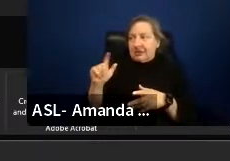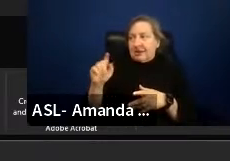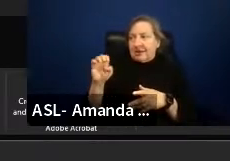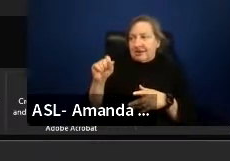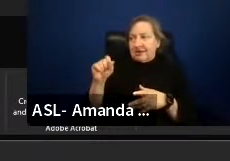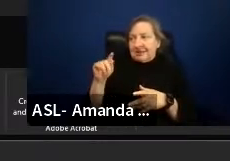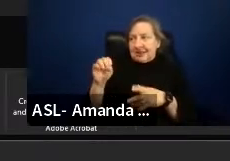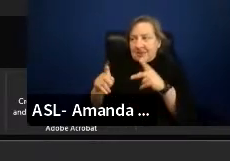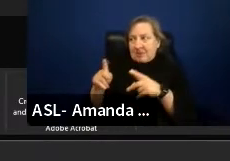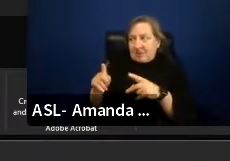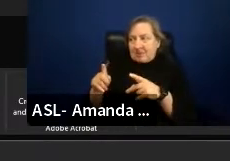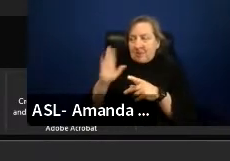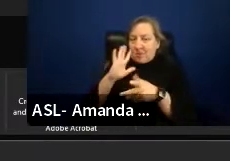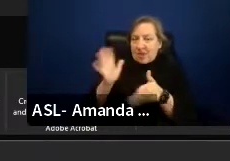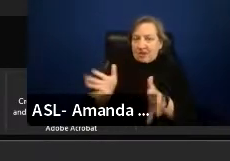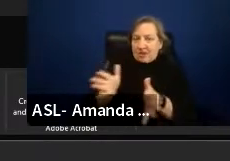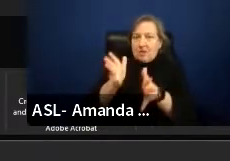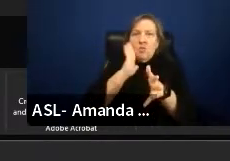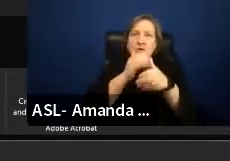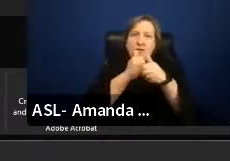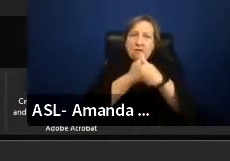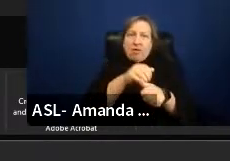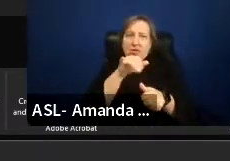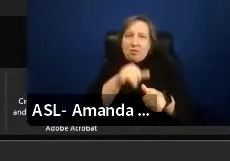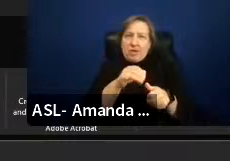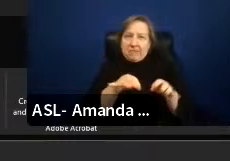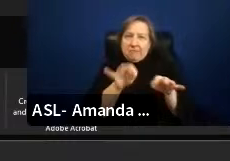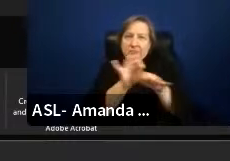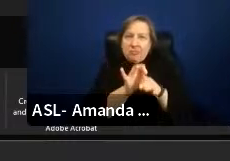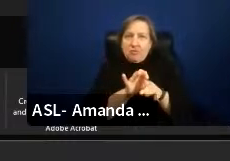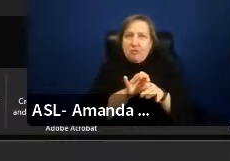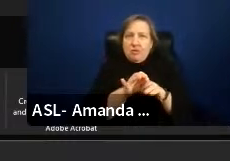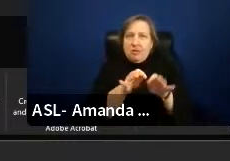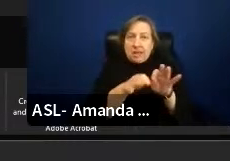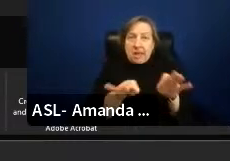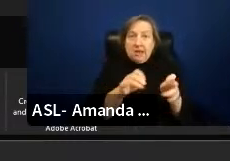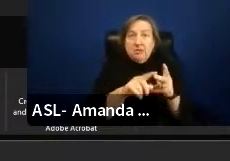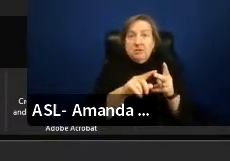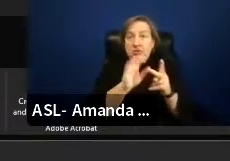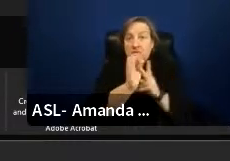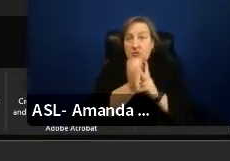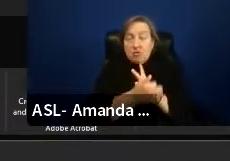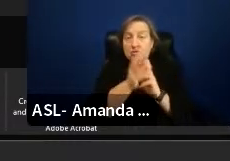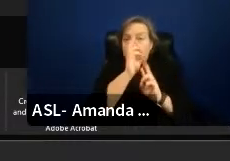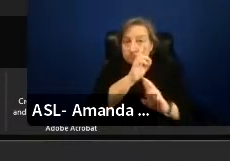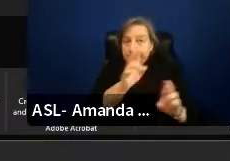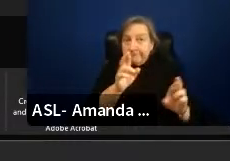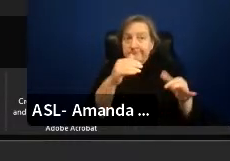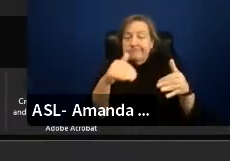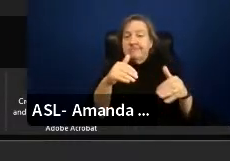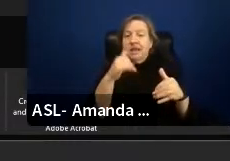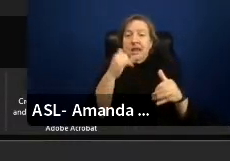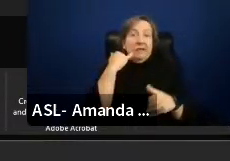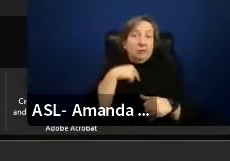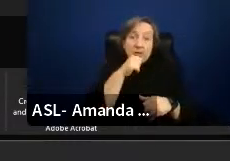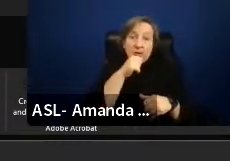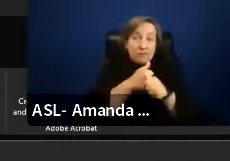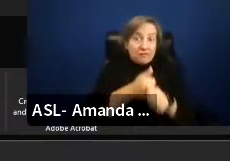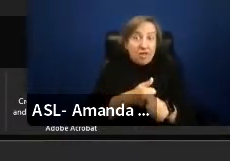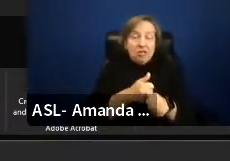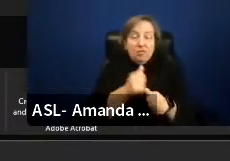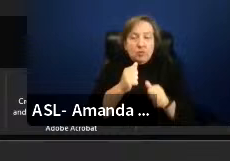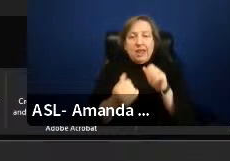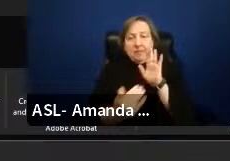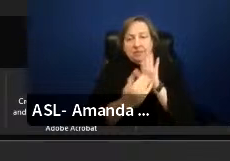stick closely to what that says, because if you don't, you will get sued and you will lose. So the